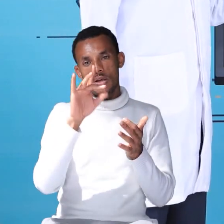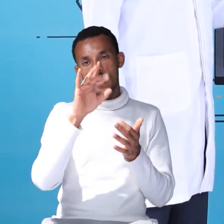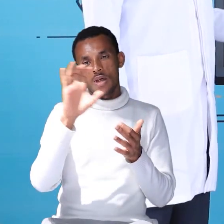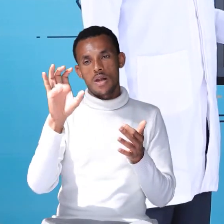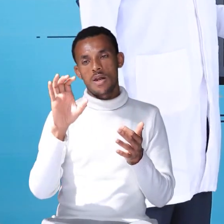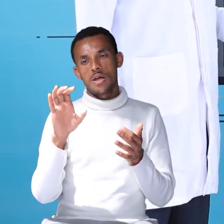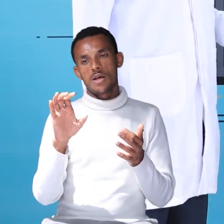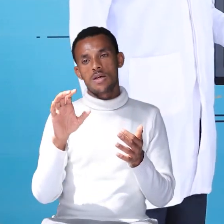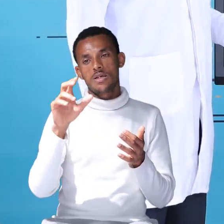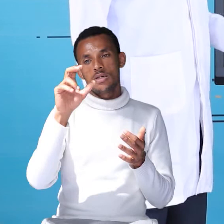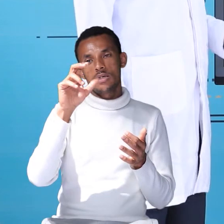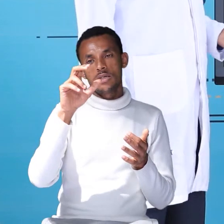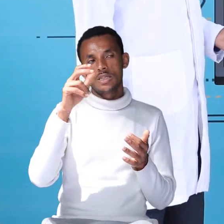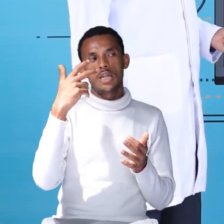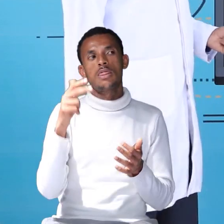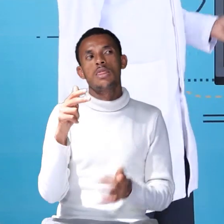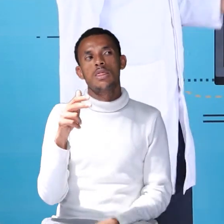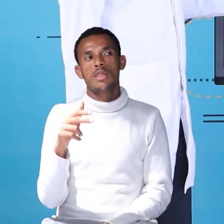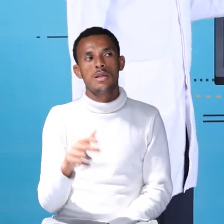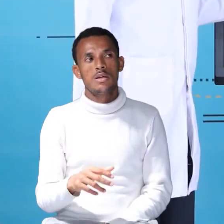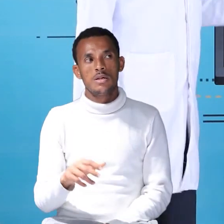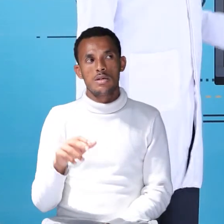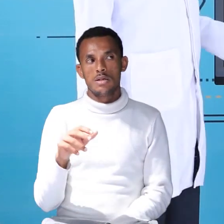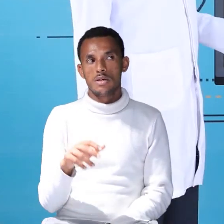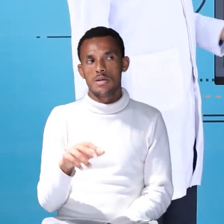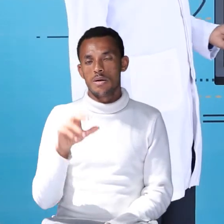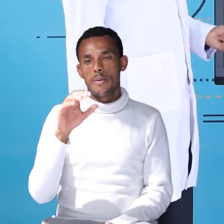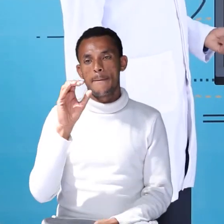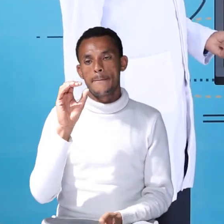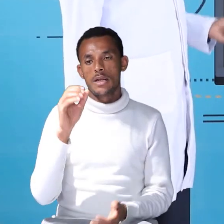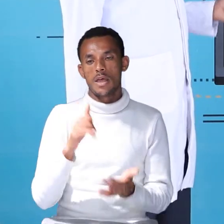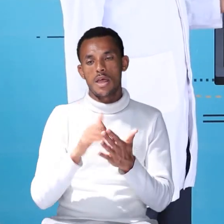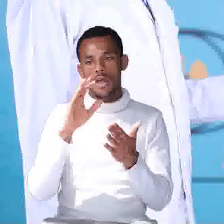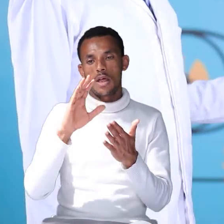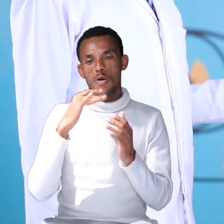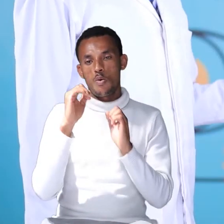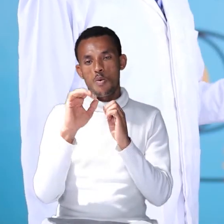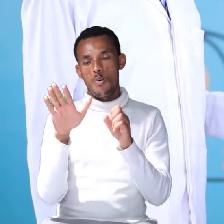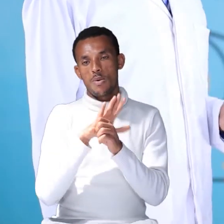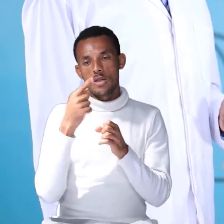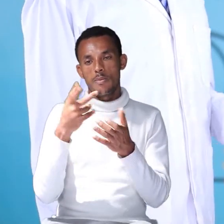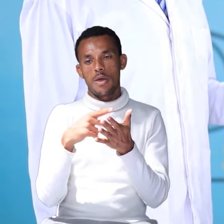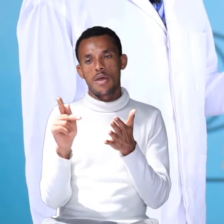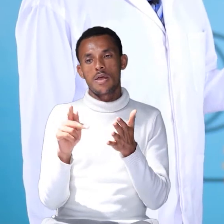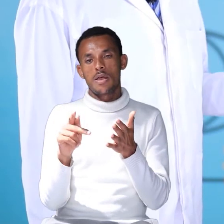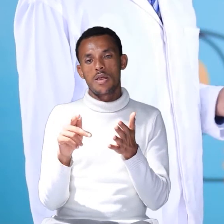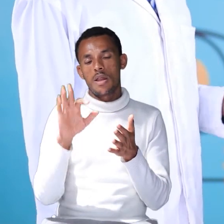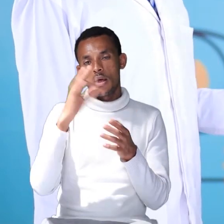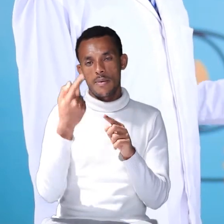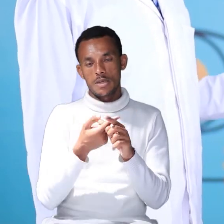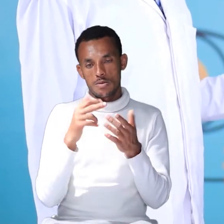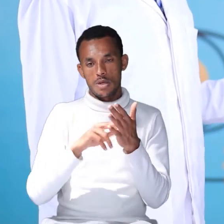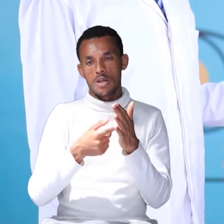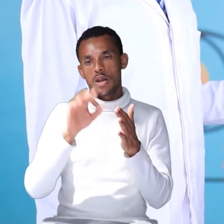remaining 1,800 13% rate. How much is that? He is going to complete